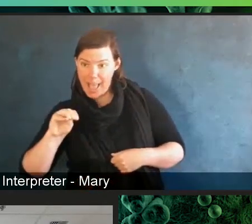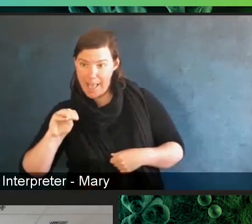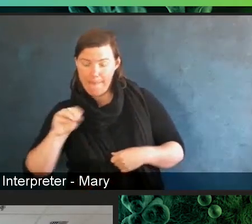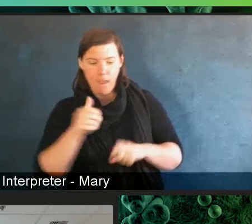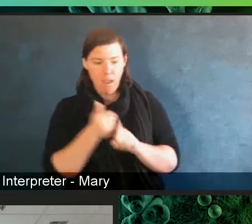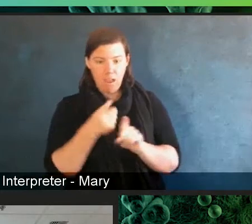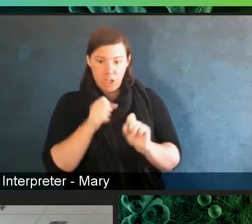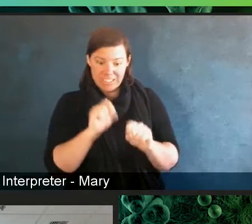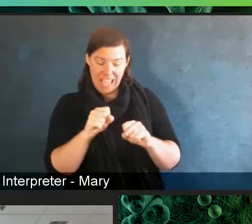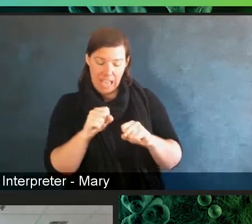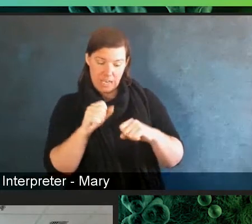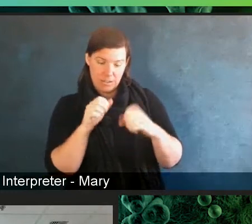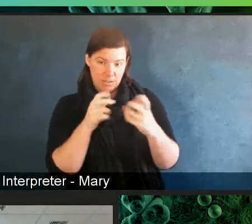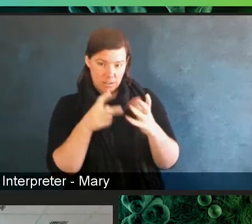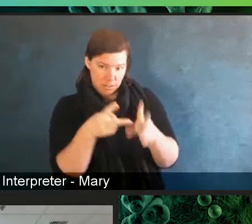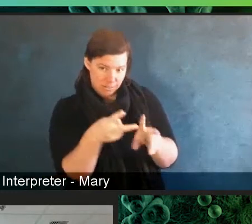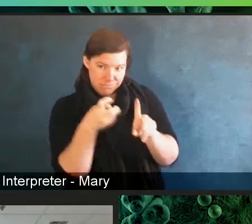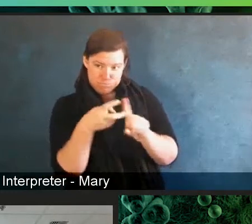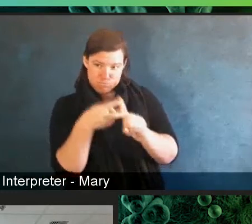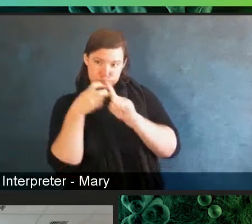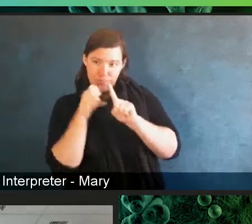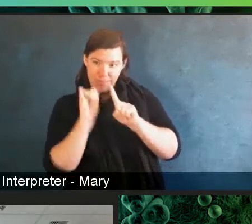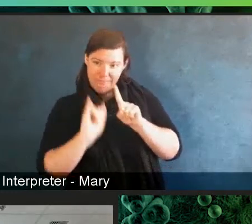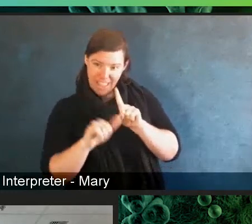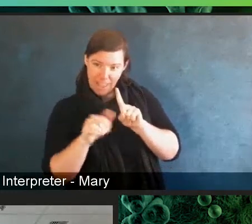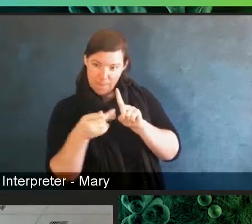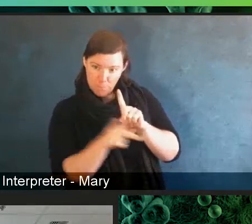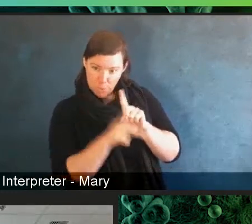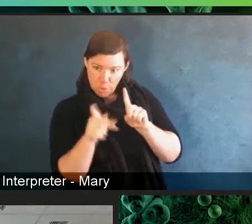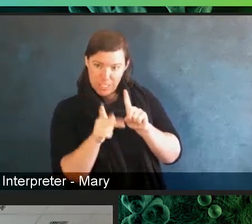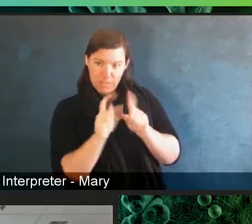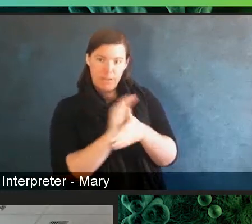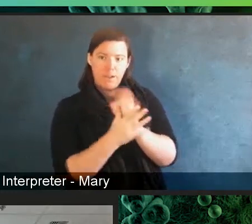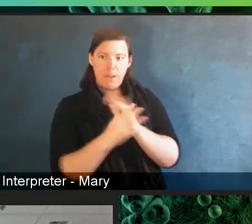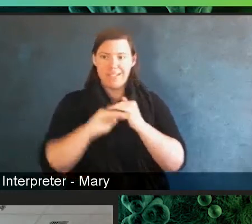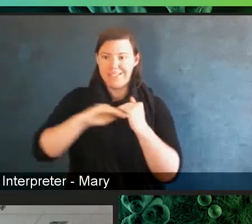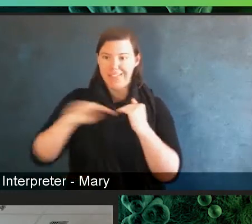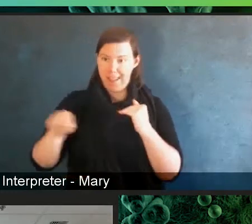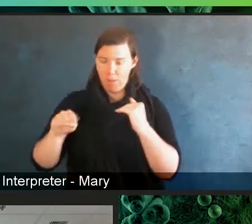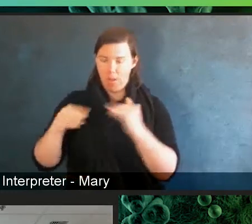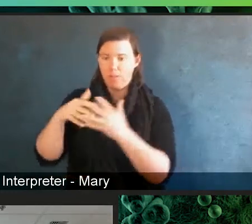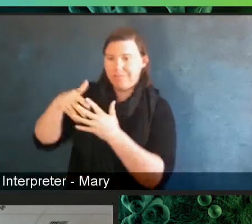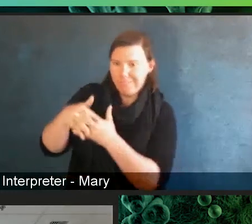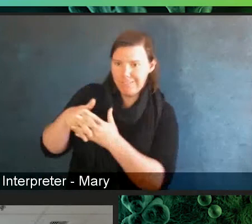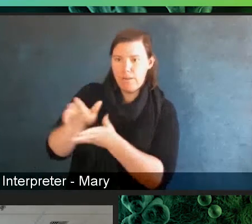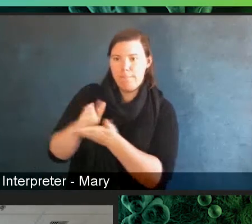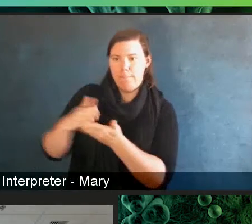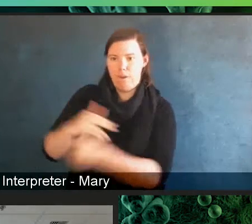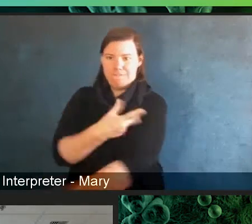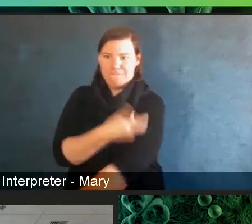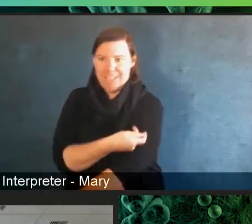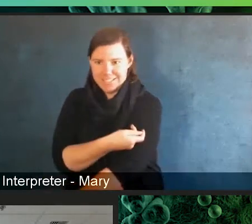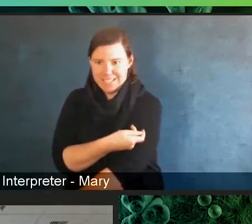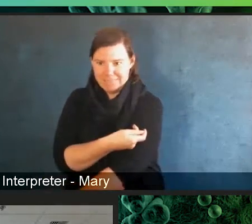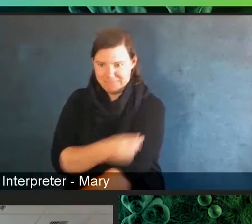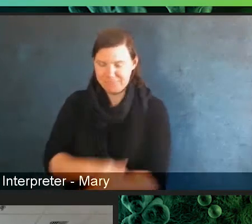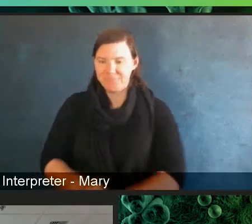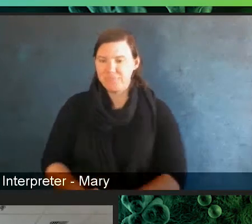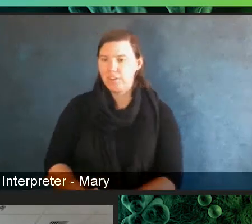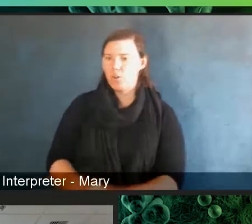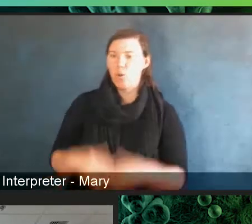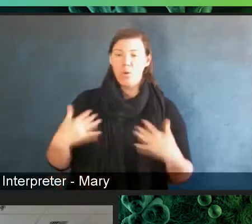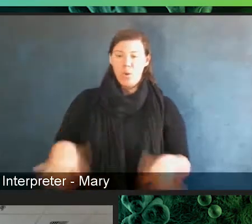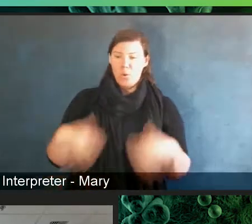example, and I really thank you for that. One question that came up is, you think about the world of artificial intelligence and the idea